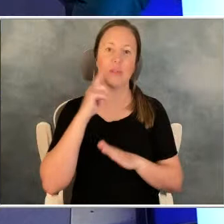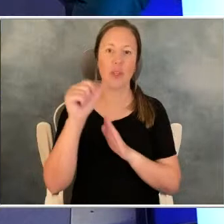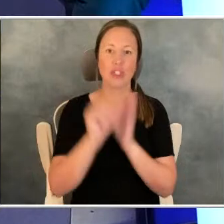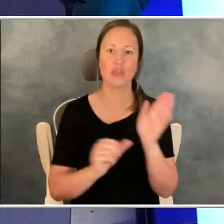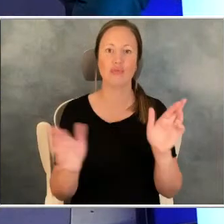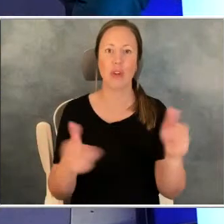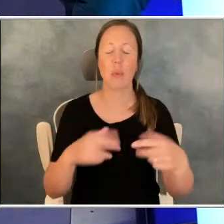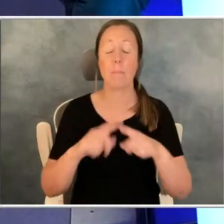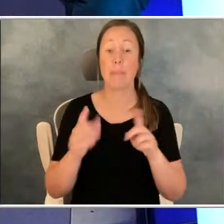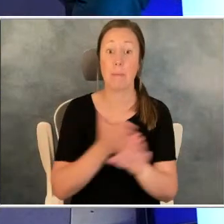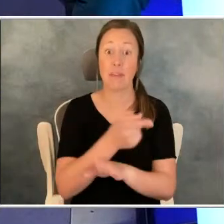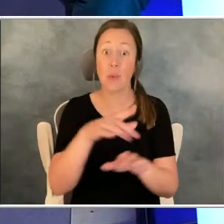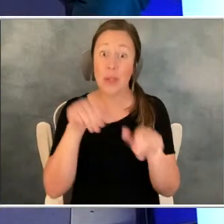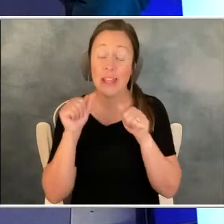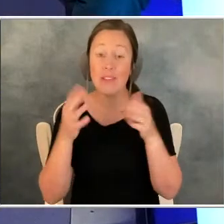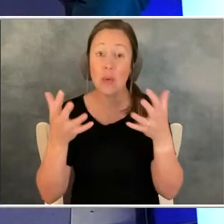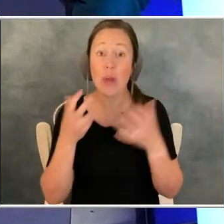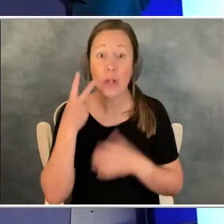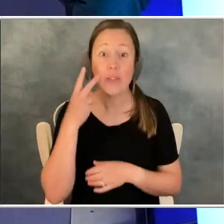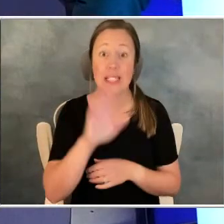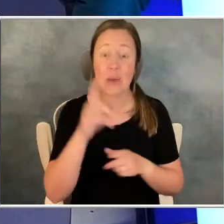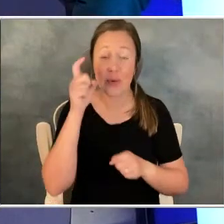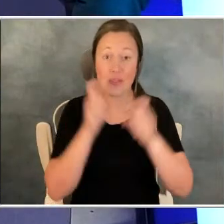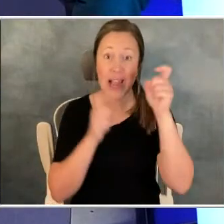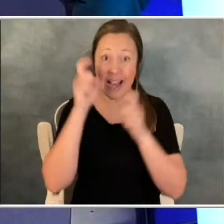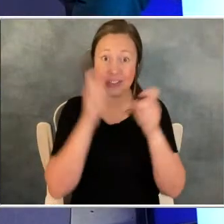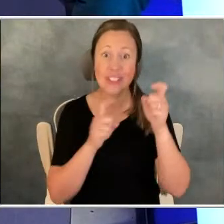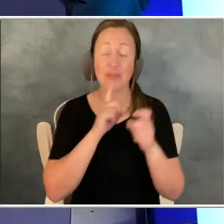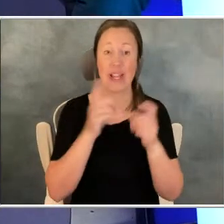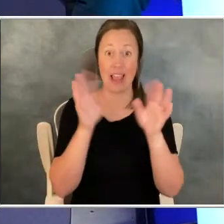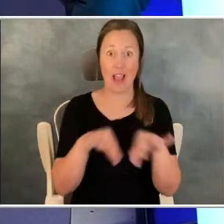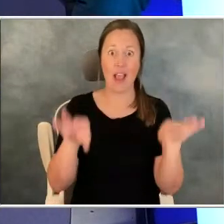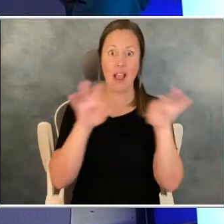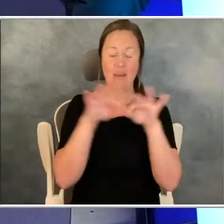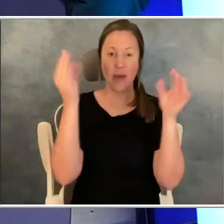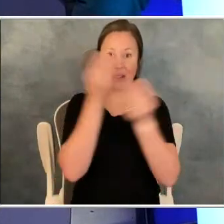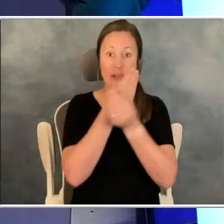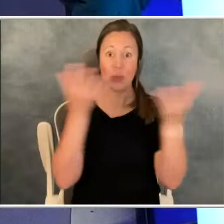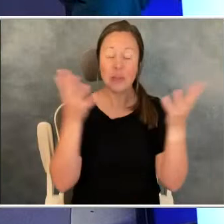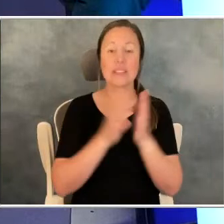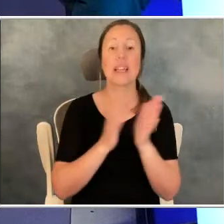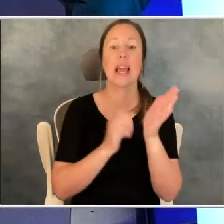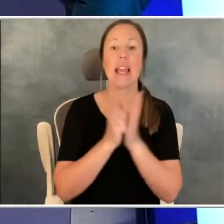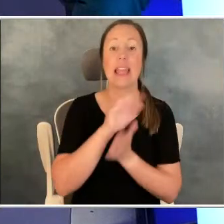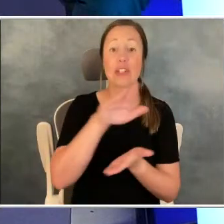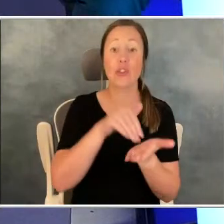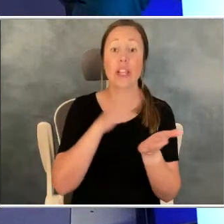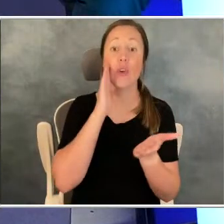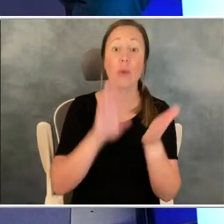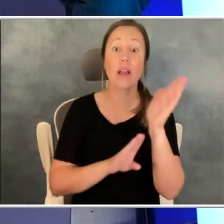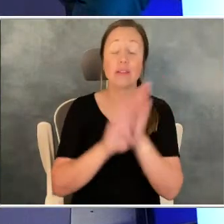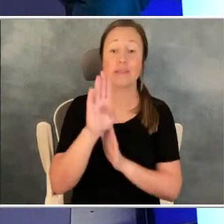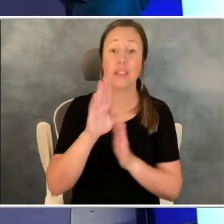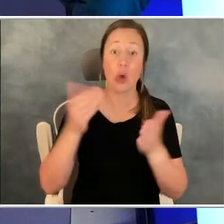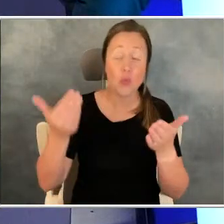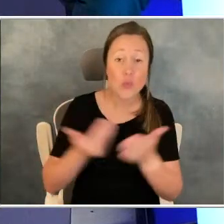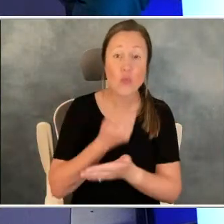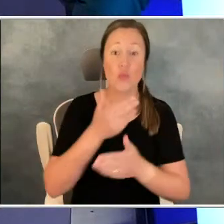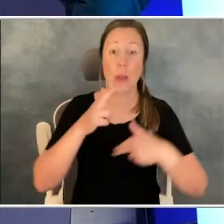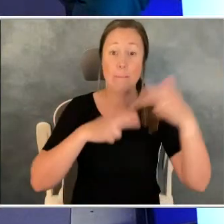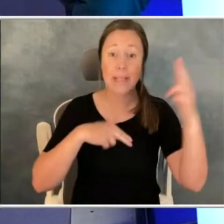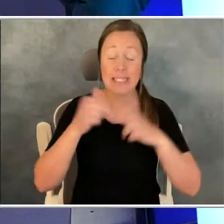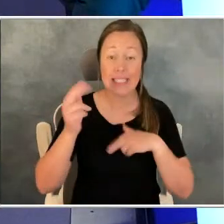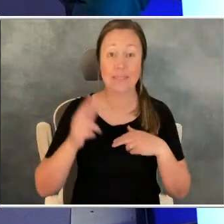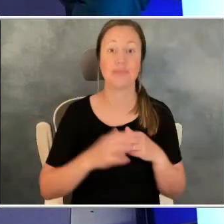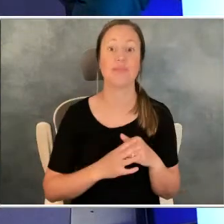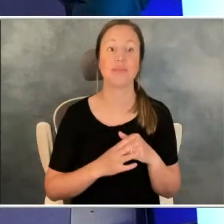wanted to get your reaction to some big news yesterday. Cancer Center is going to develop a brand new building, and it's not just any kind of a building.